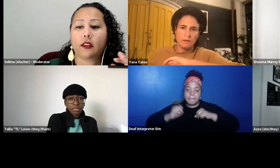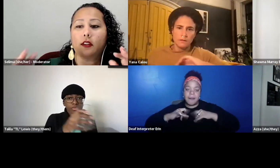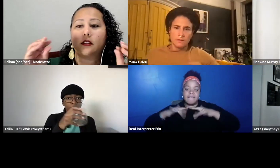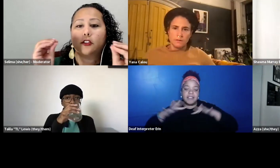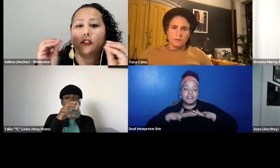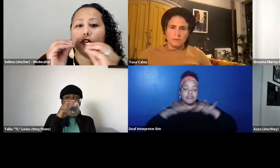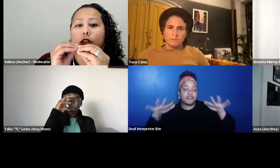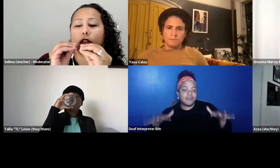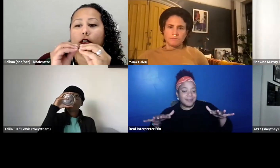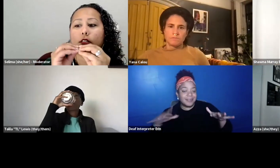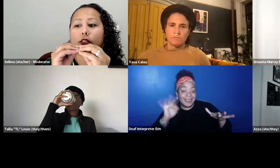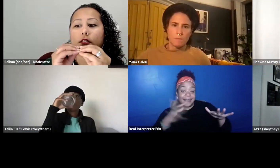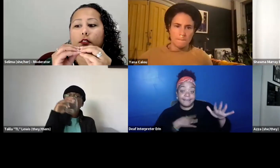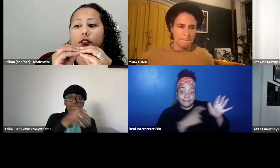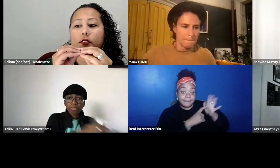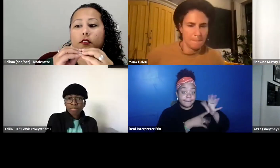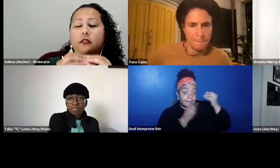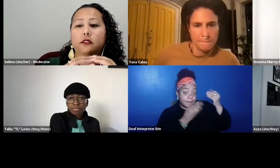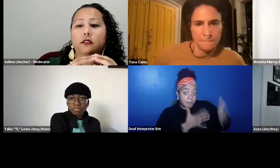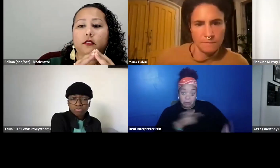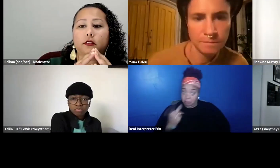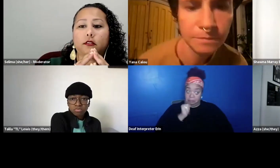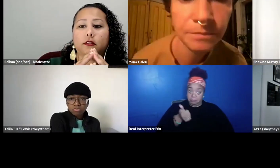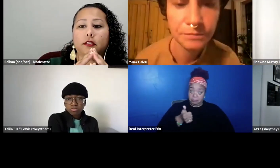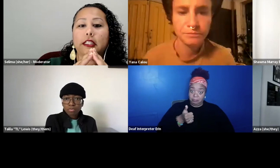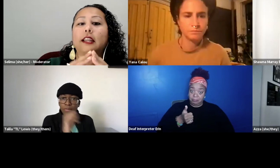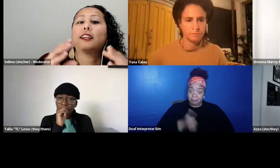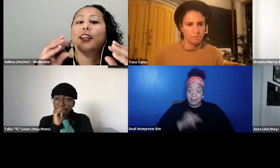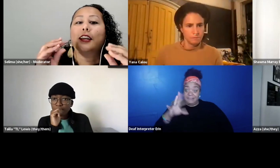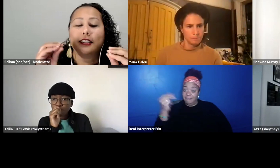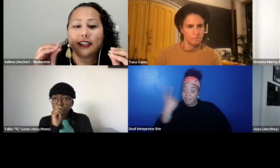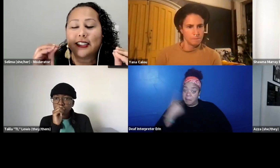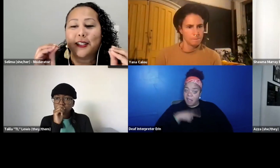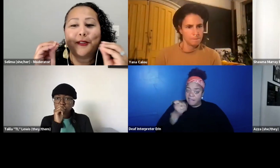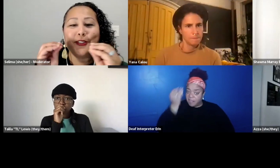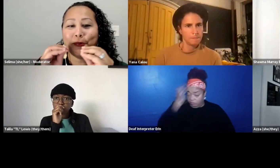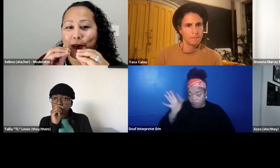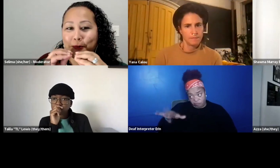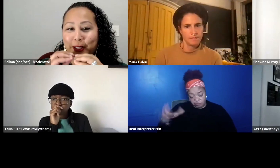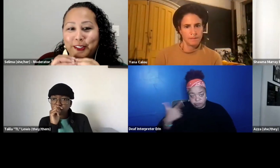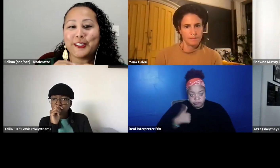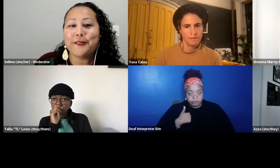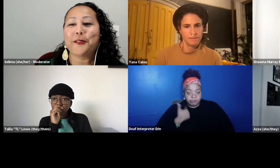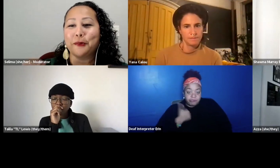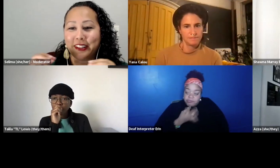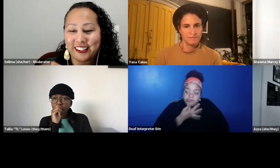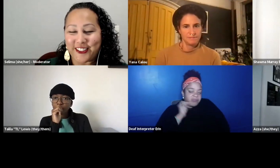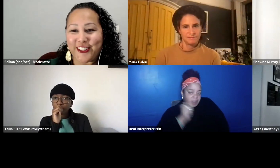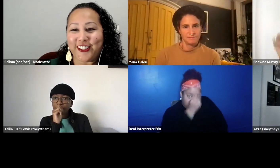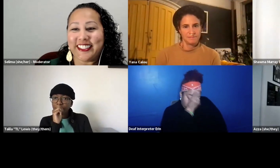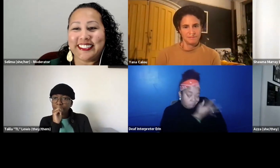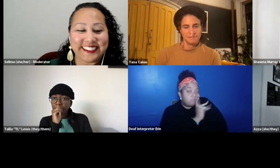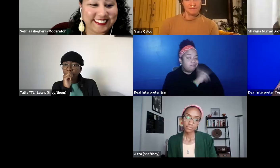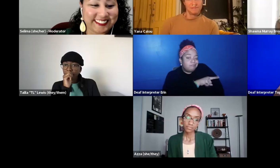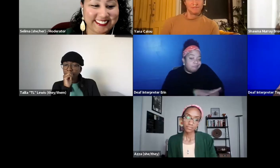you do something, I have to let you know that I have the ability to report. Yes, Selima. This is Selima. Just want to remind you just to breathe as